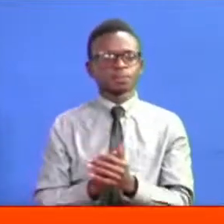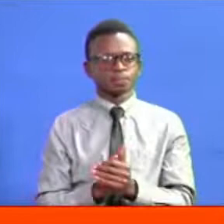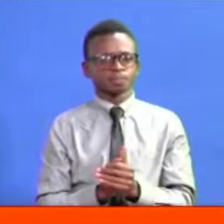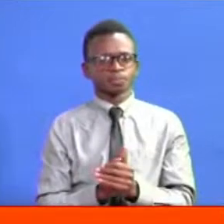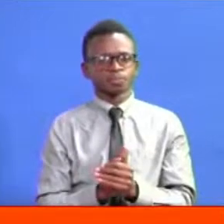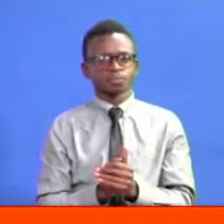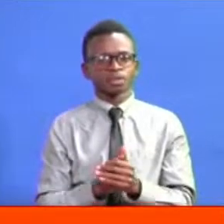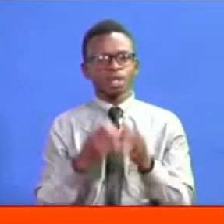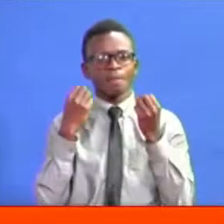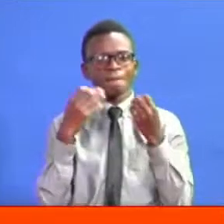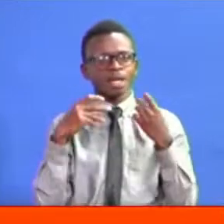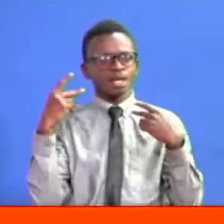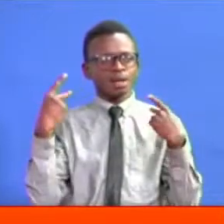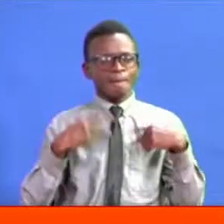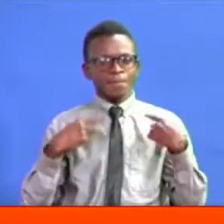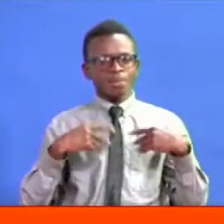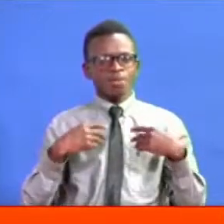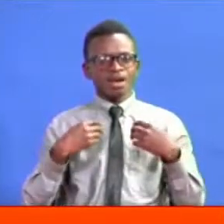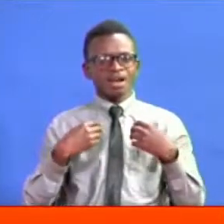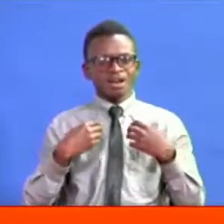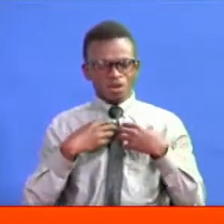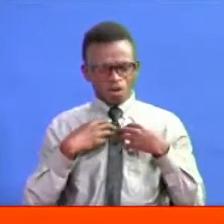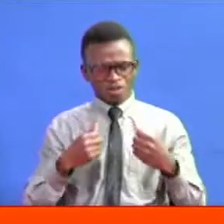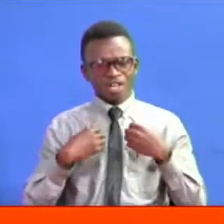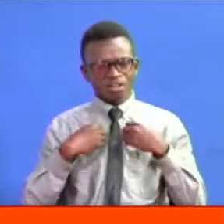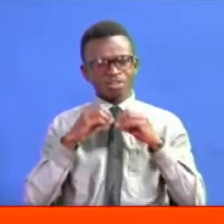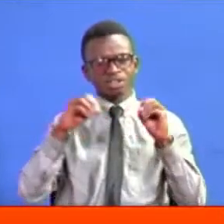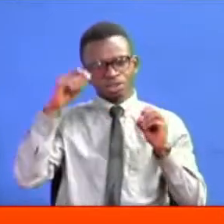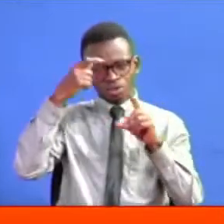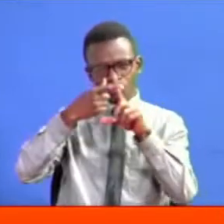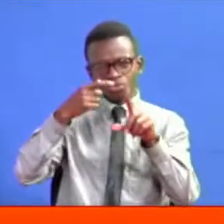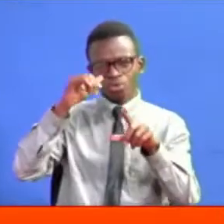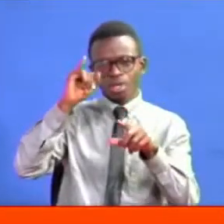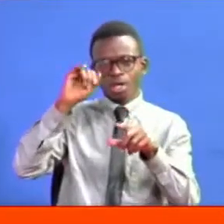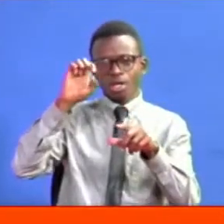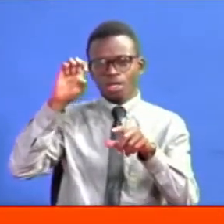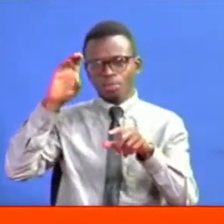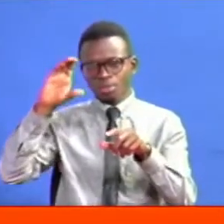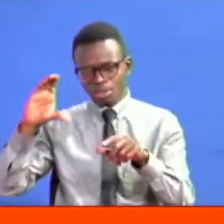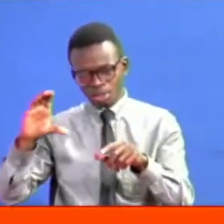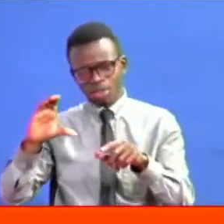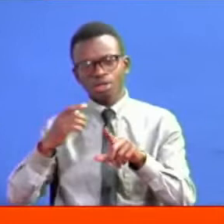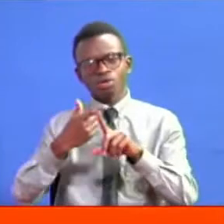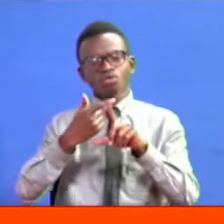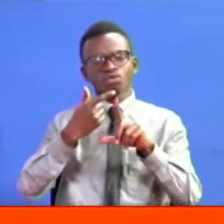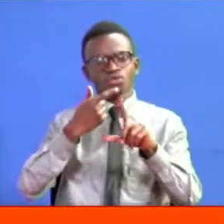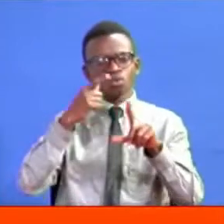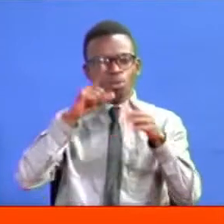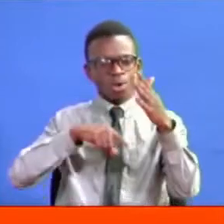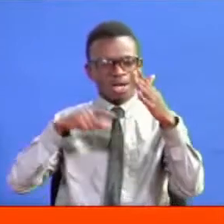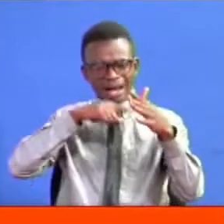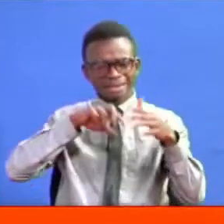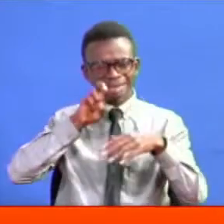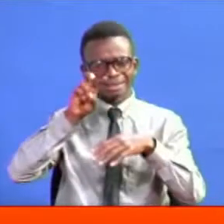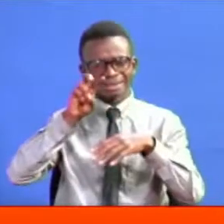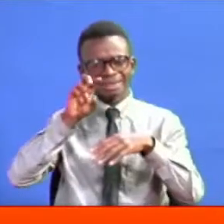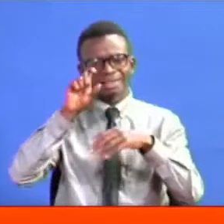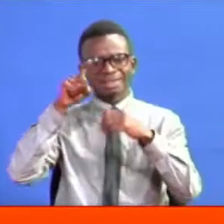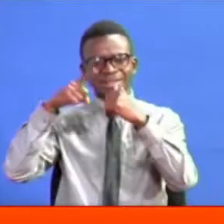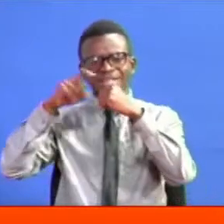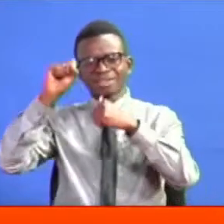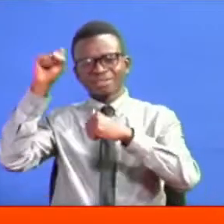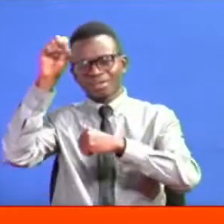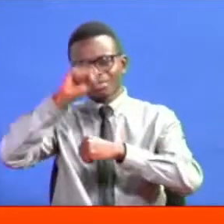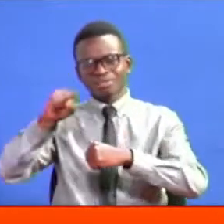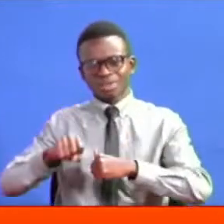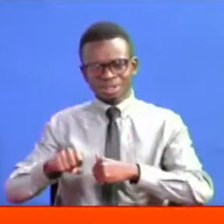Many citizens lack confidence in IBC. From what we have seen, because we find it's around 6%, for instance, because we